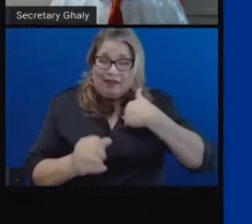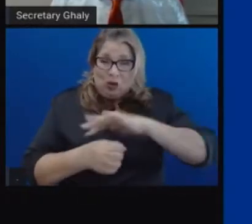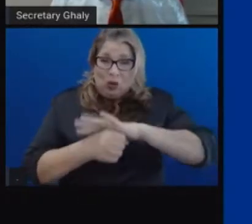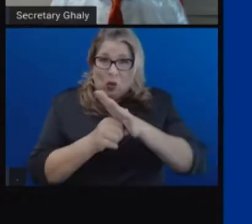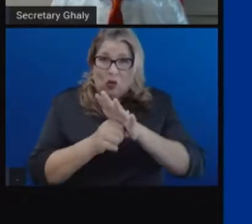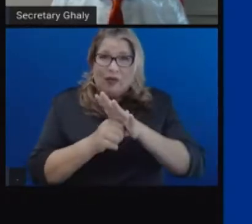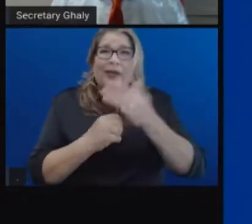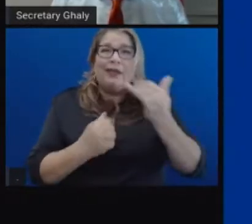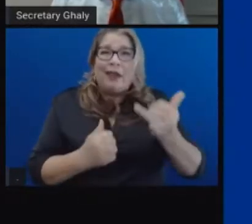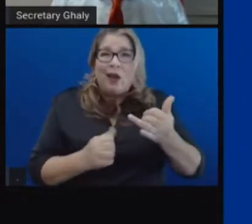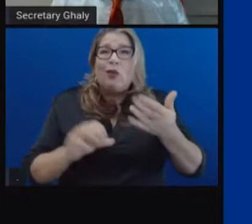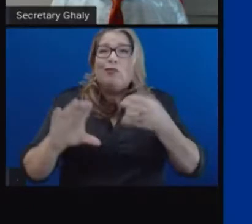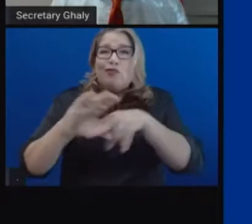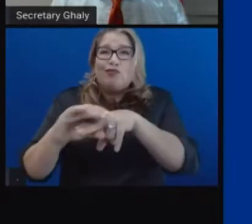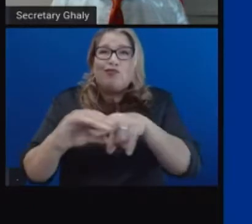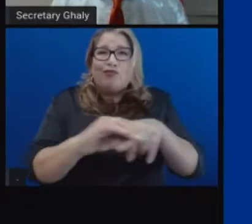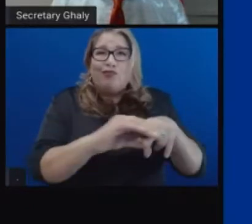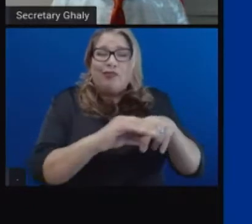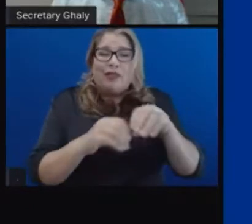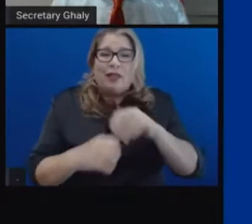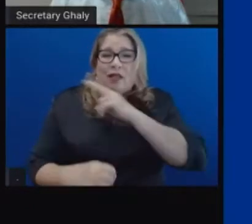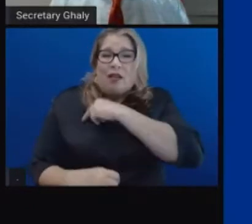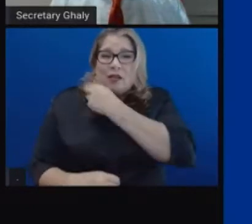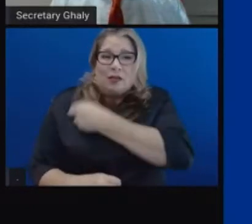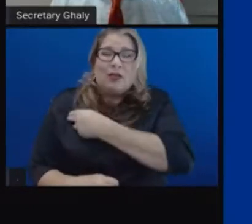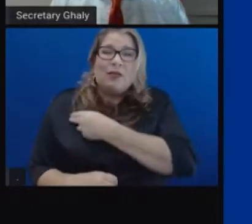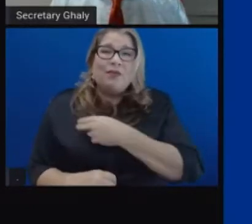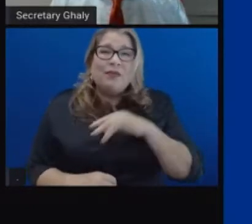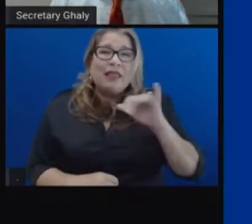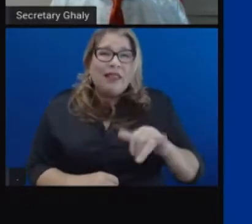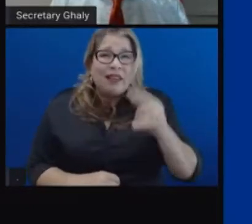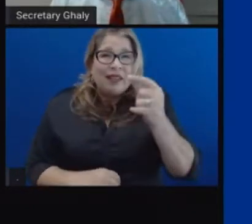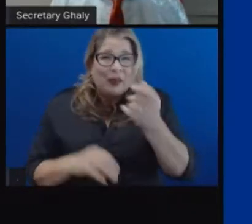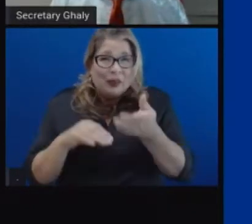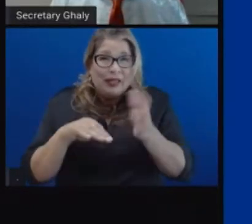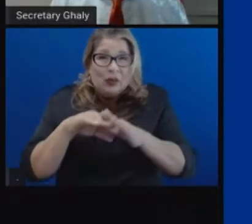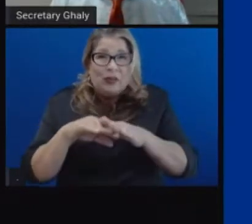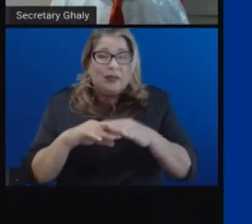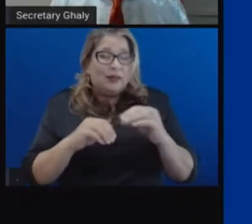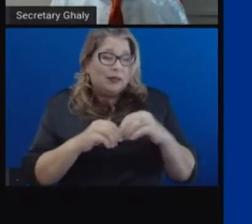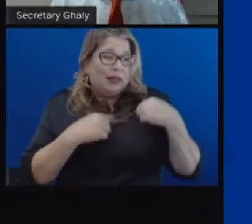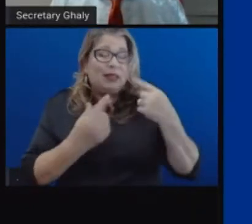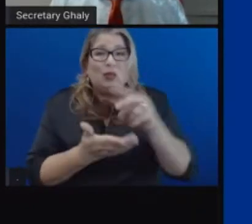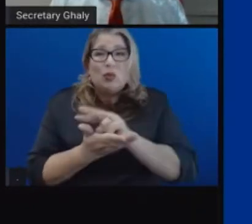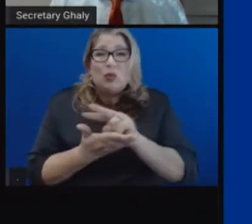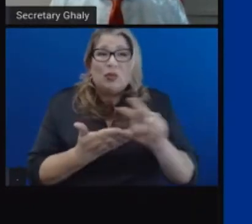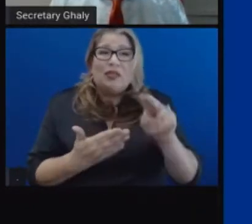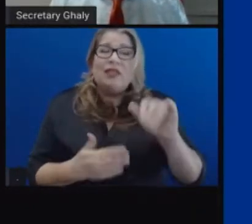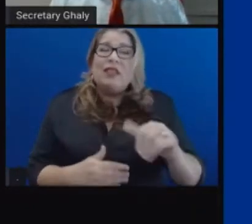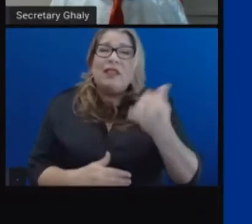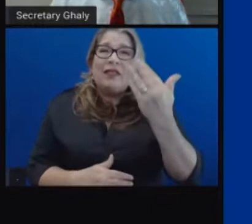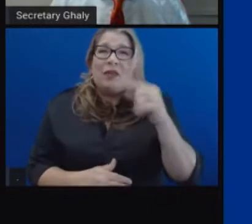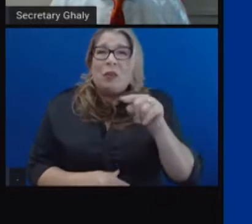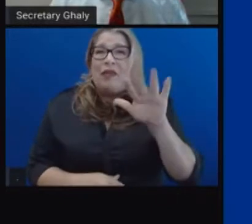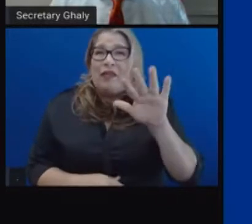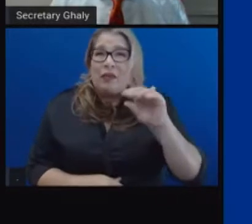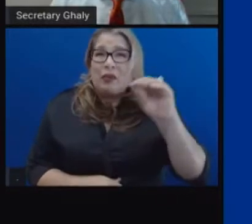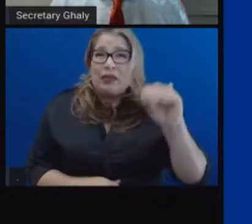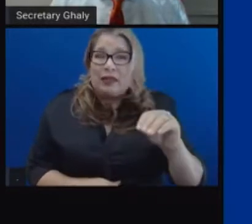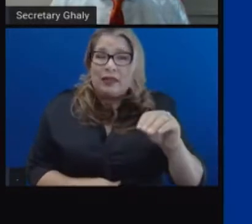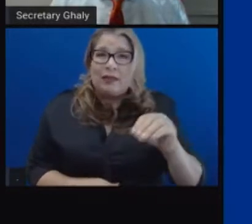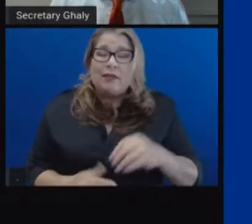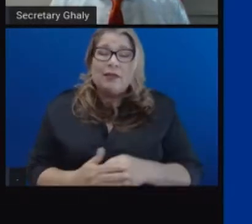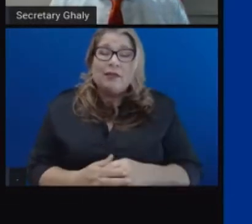a 5.5% increase over the last 14 days. The last time we had a rate this low was actually the end